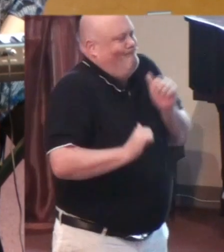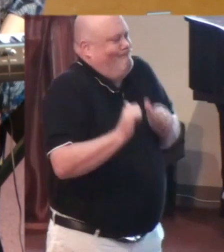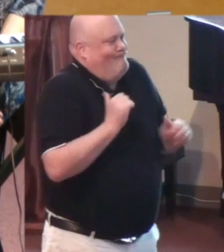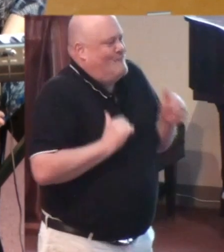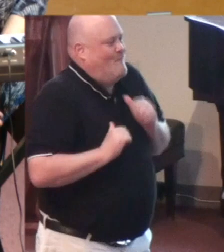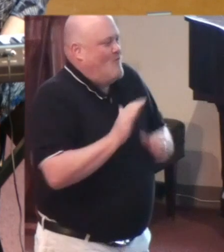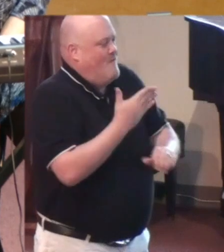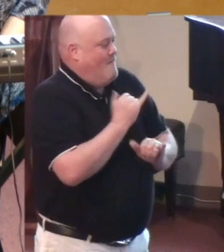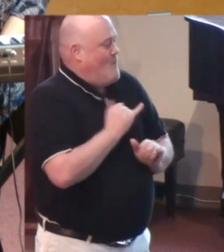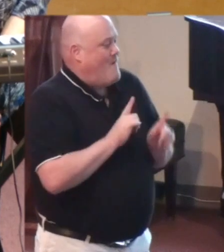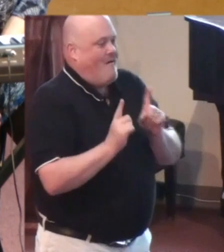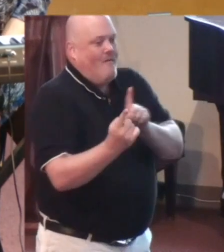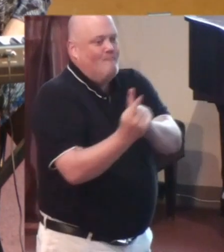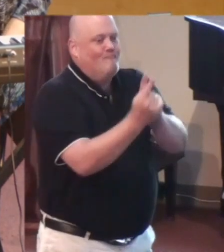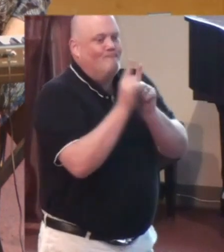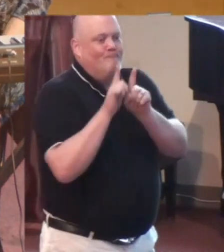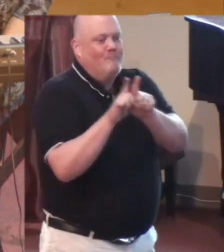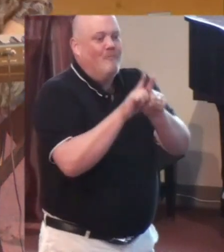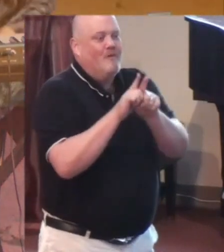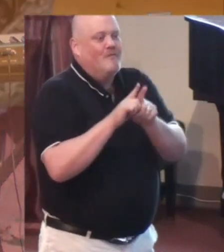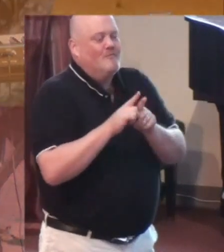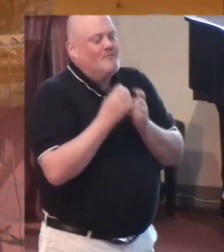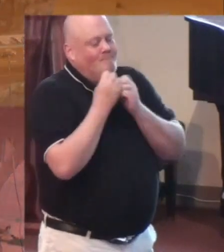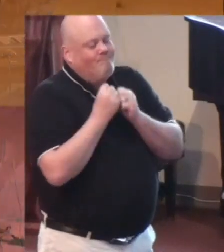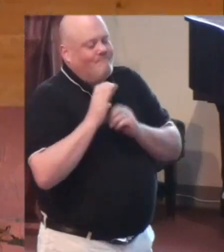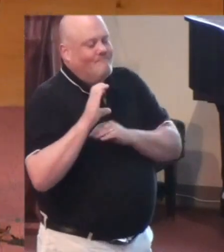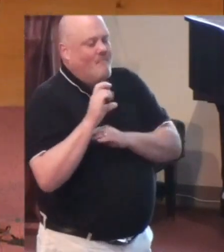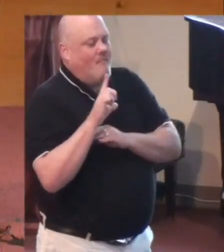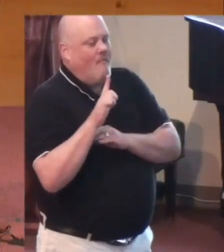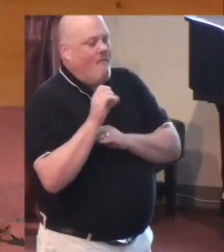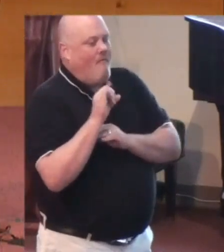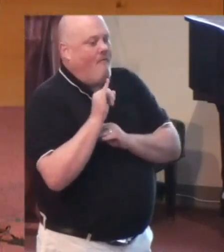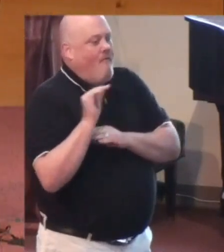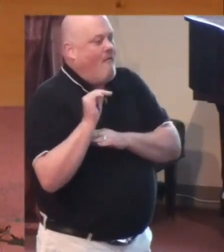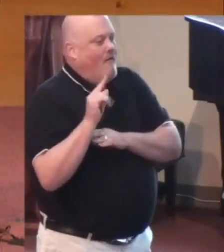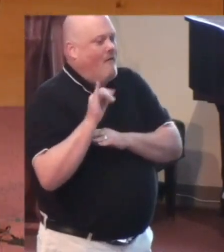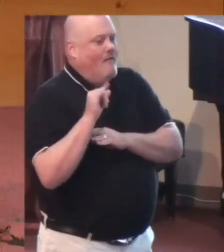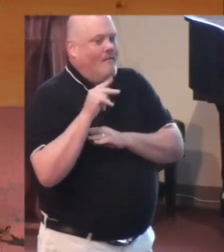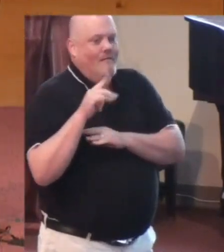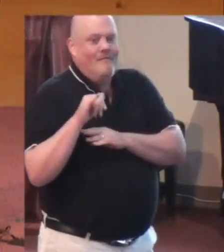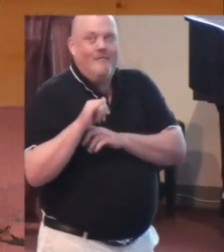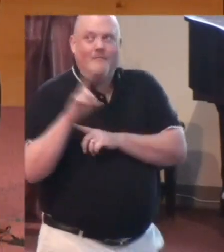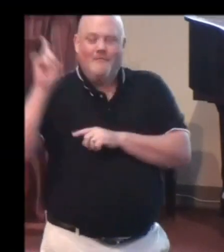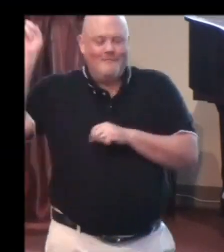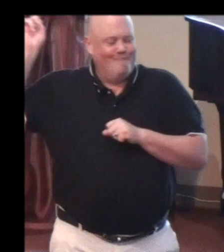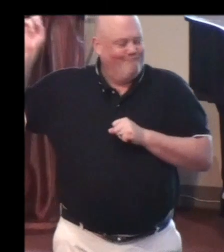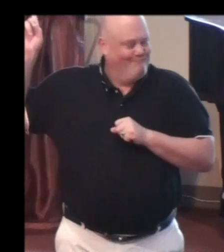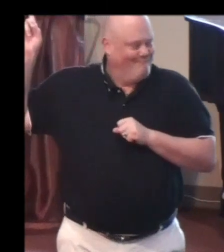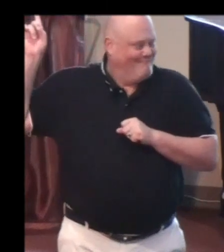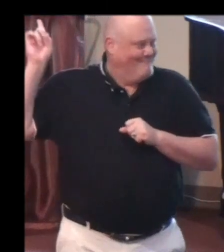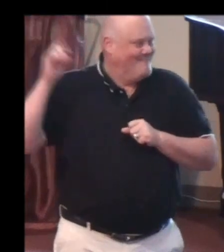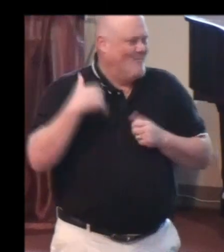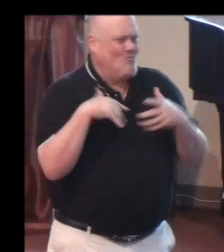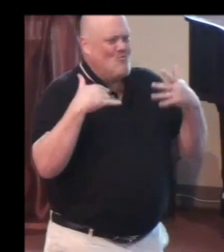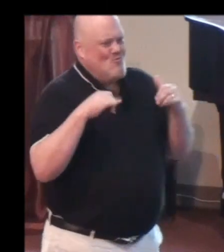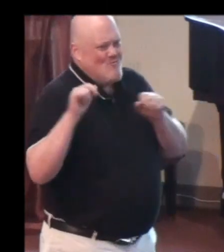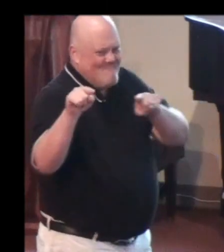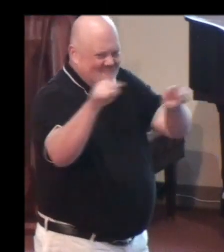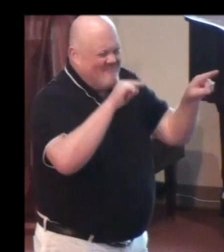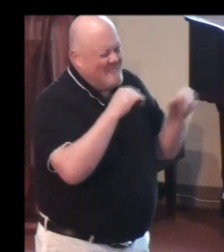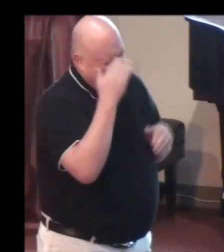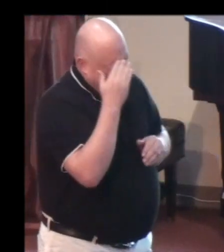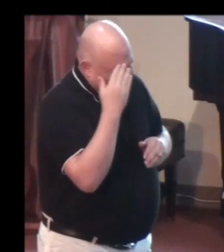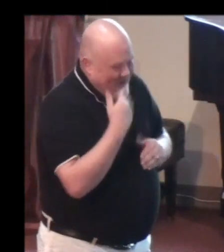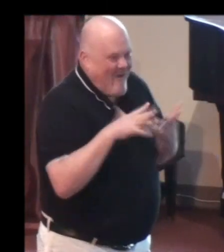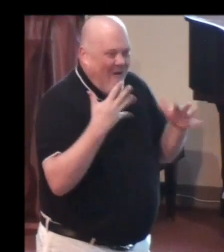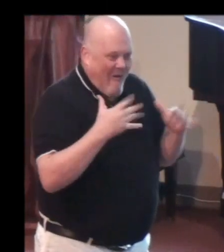my mentor and our dear friend, Colin Tipping. Is his face? Oh, look at that precious face. And I know many of you know him and know his